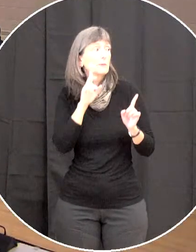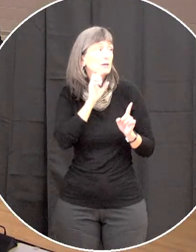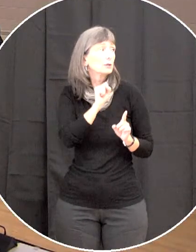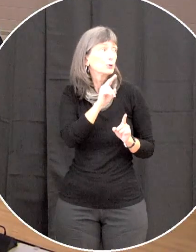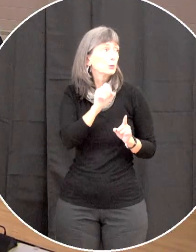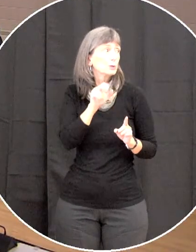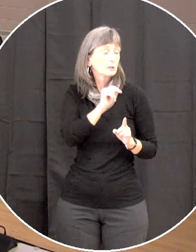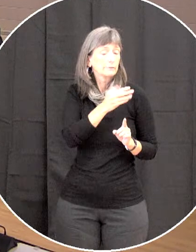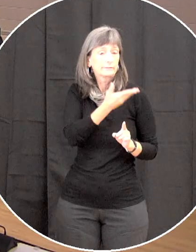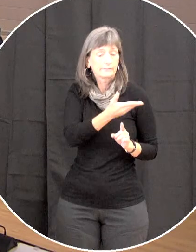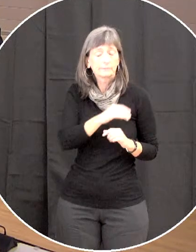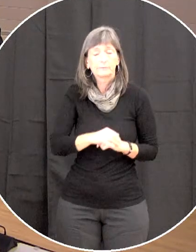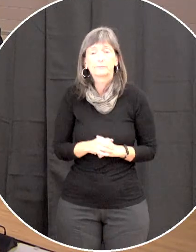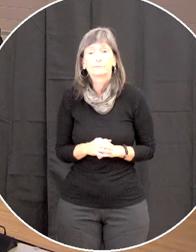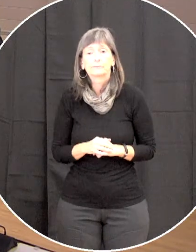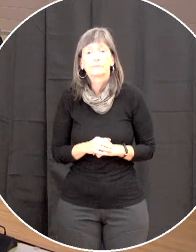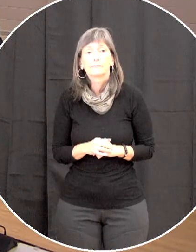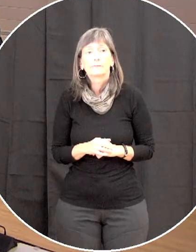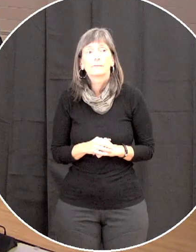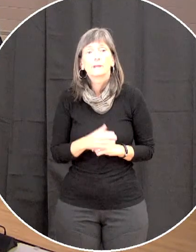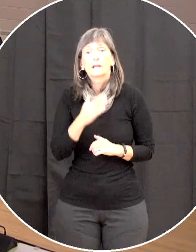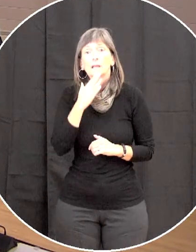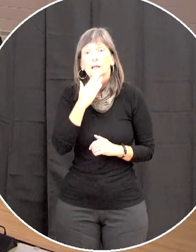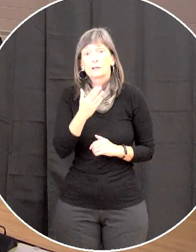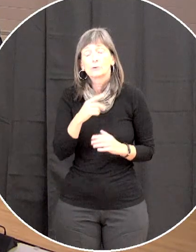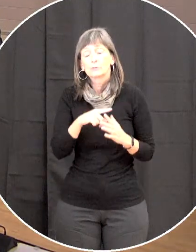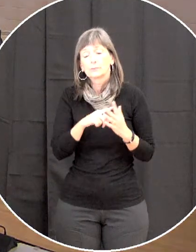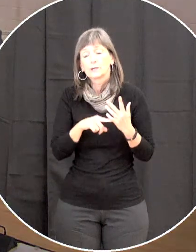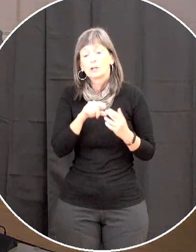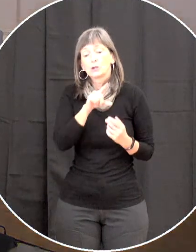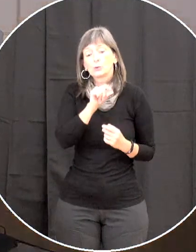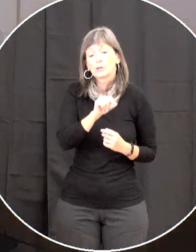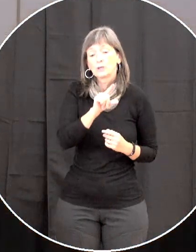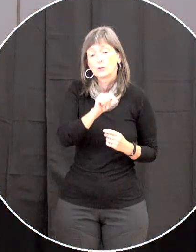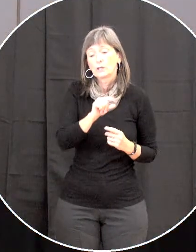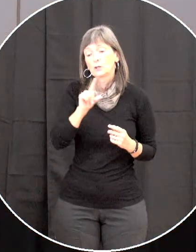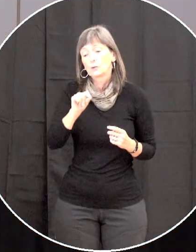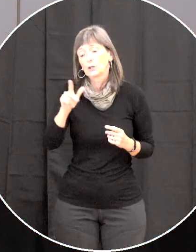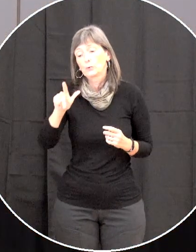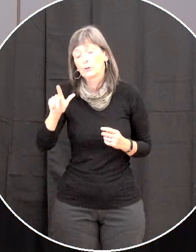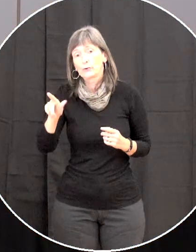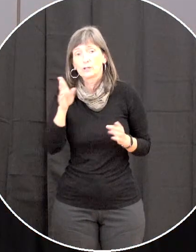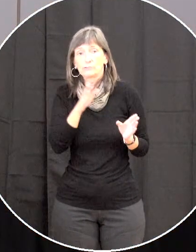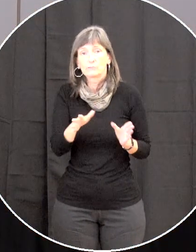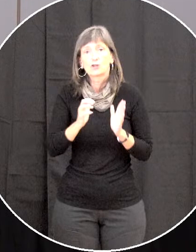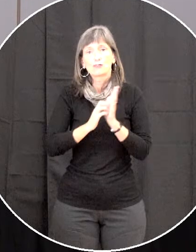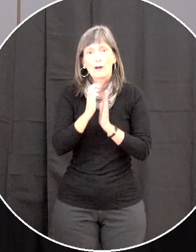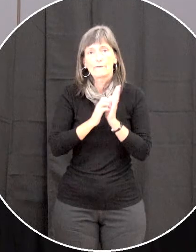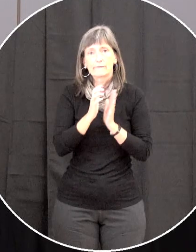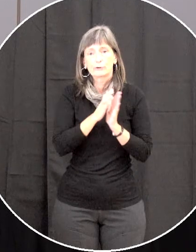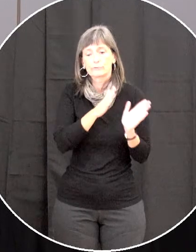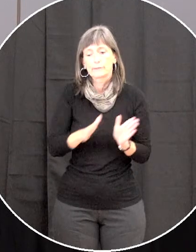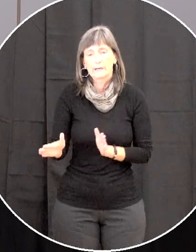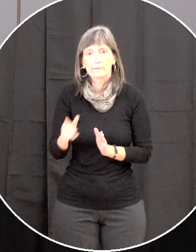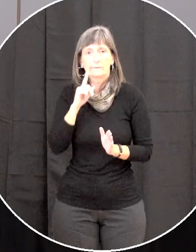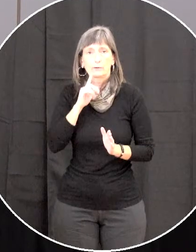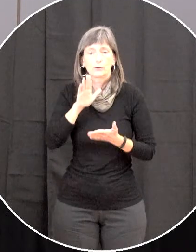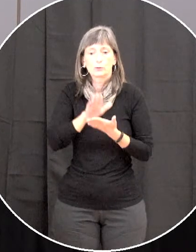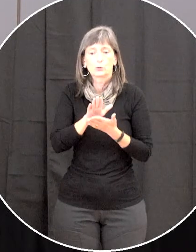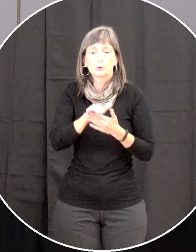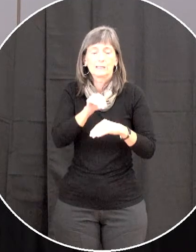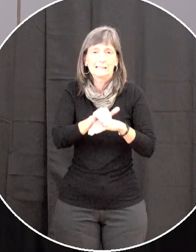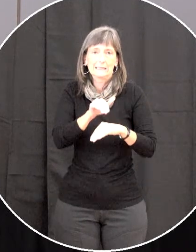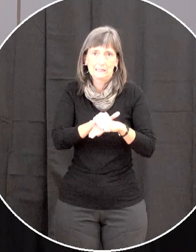Chair. Presented for approval today is the 2020-2023 draft strategic plan for the Newfoundland and Labrador English School